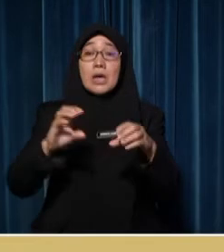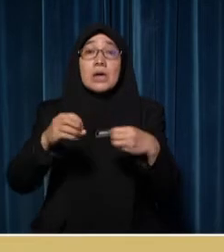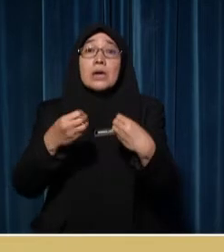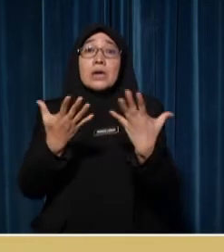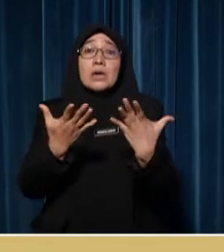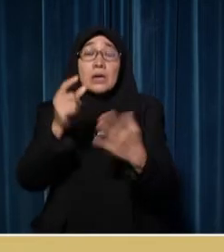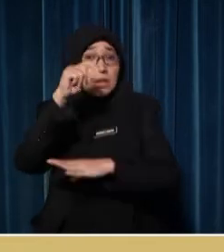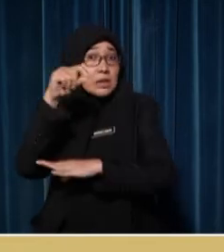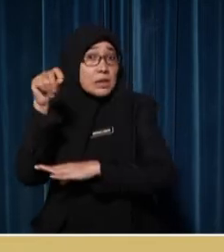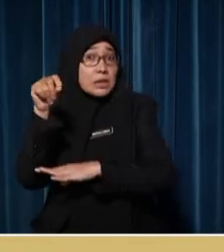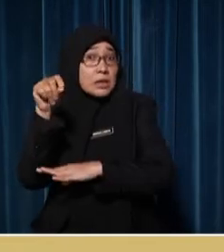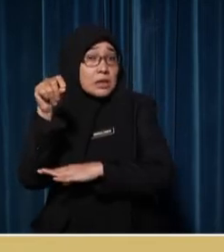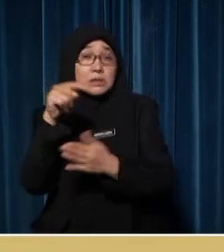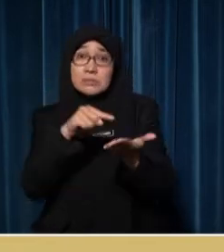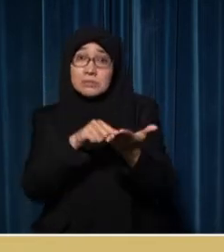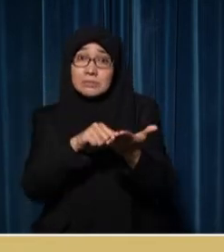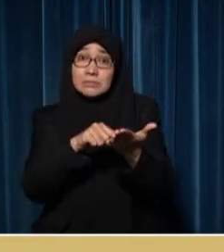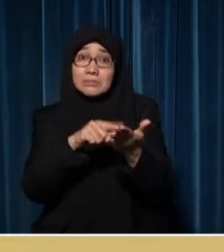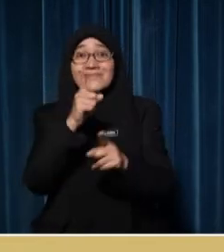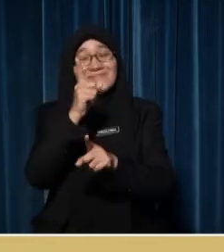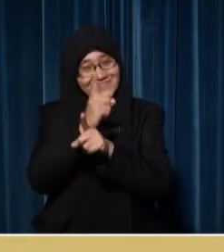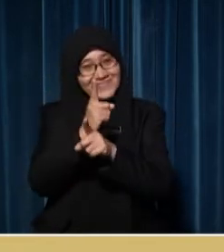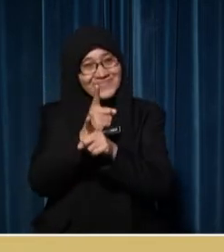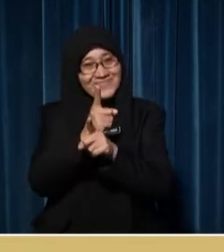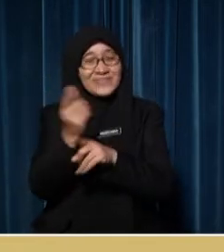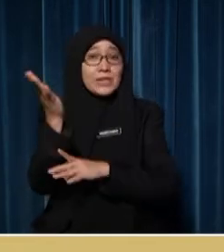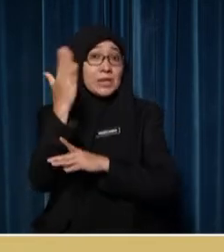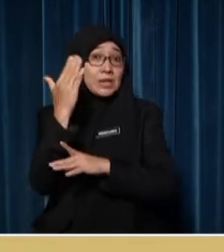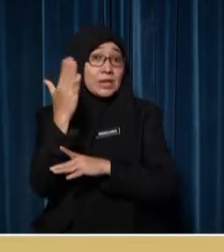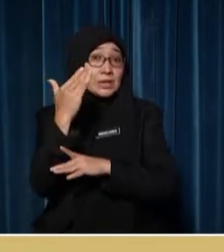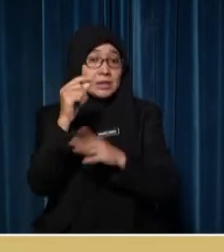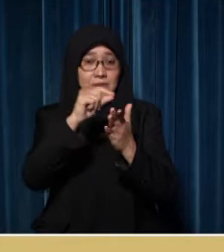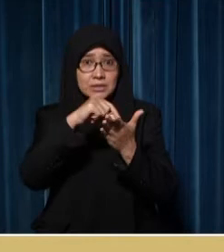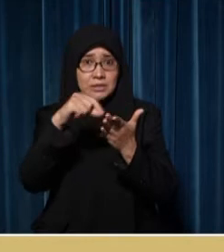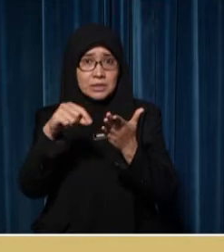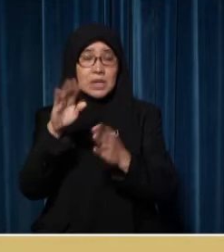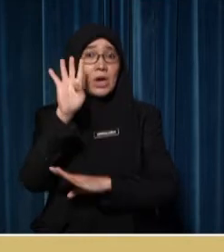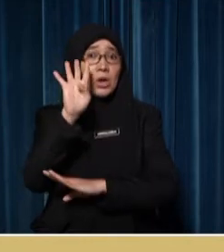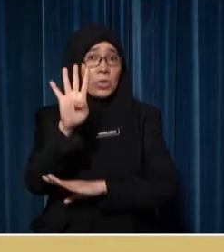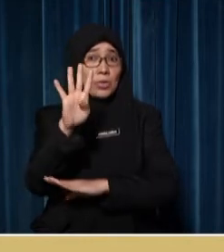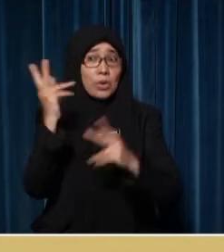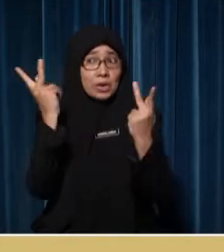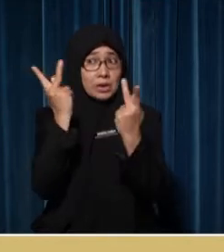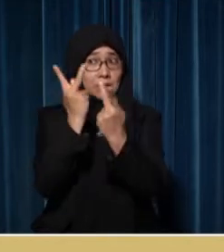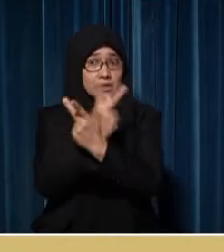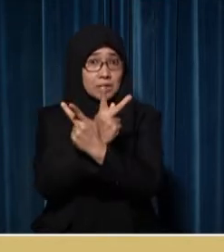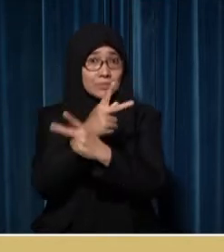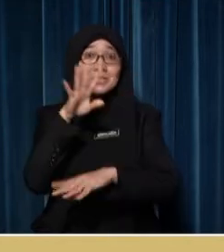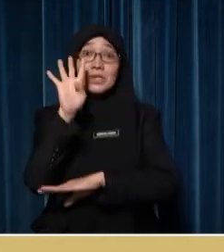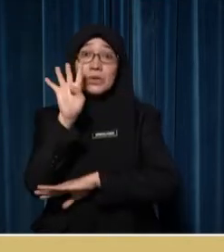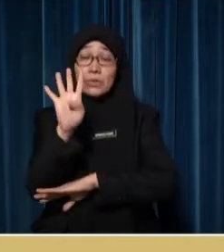this? You're right. Let's write 4 times 4.